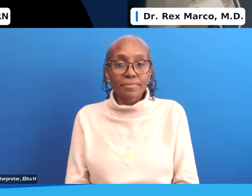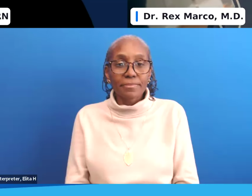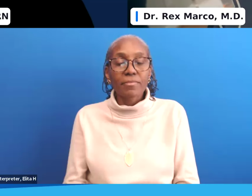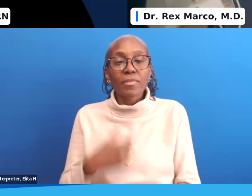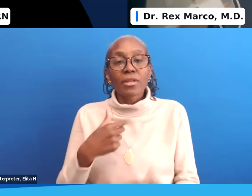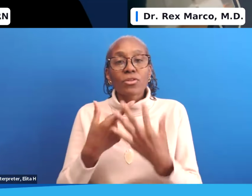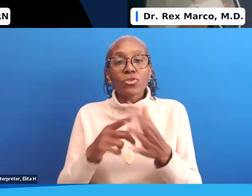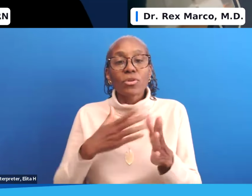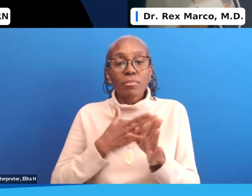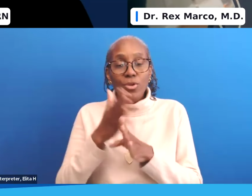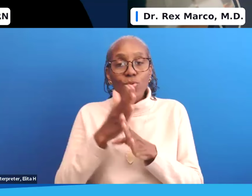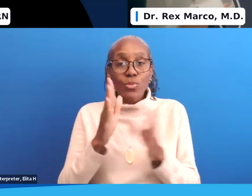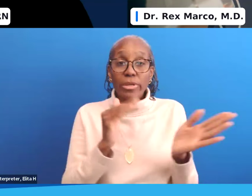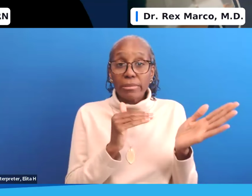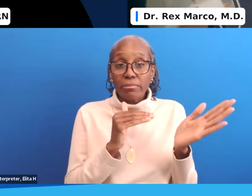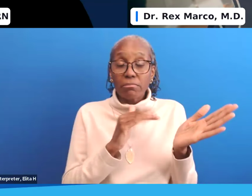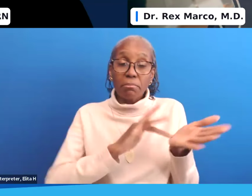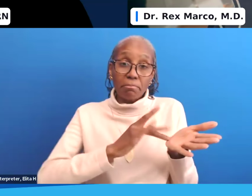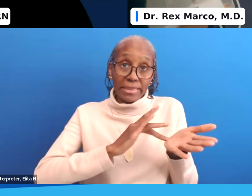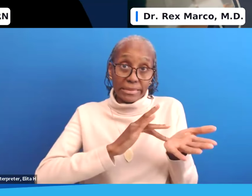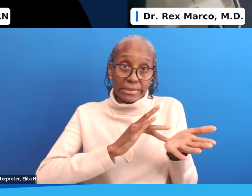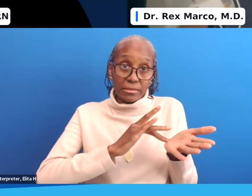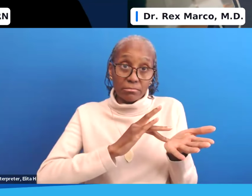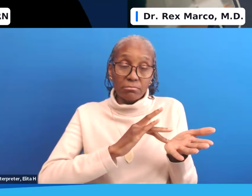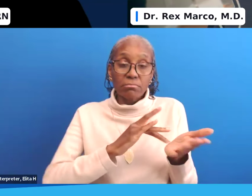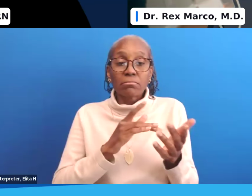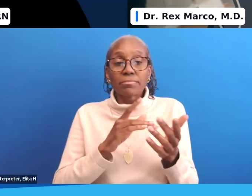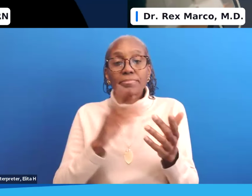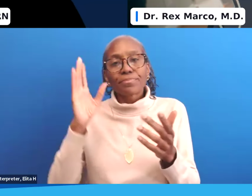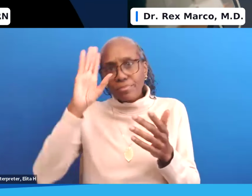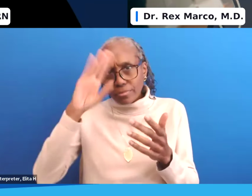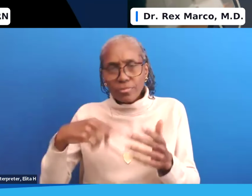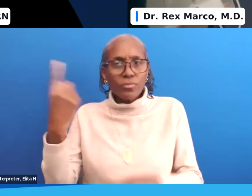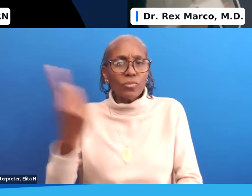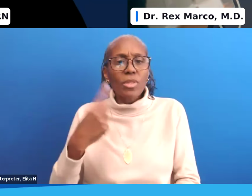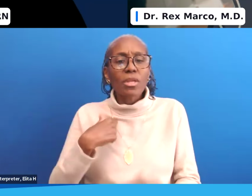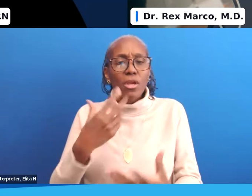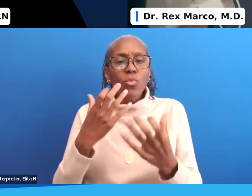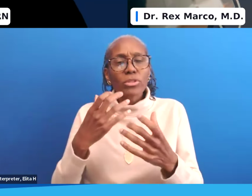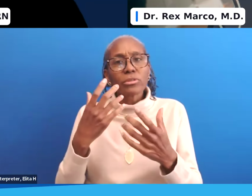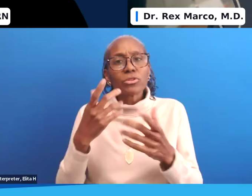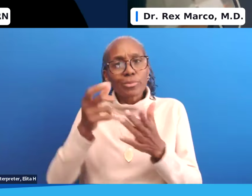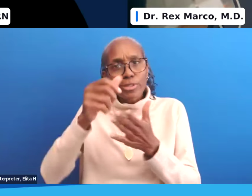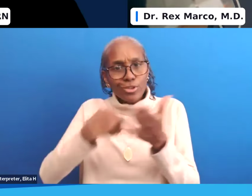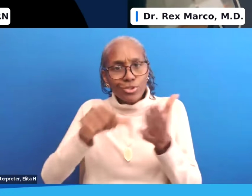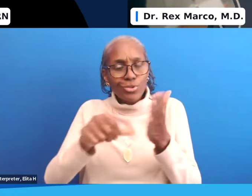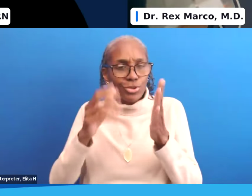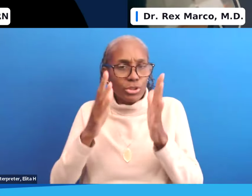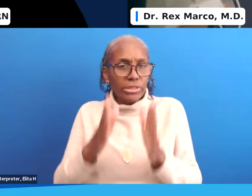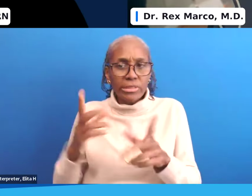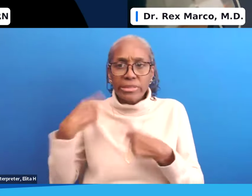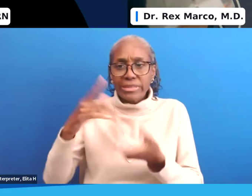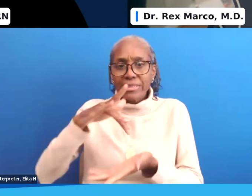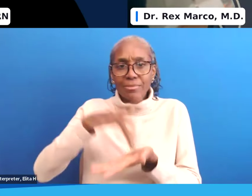began my career in medicine. I always knew I wanted to be a surgeon since